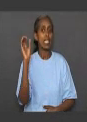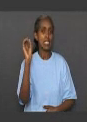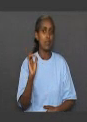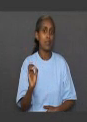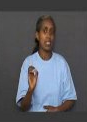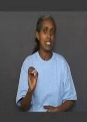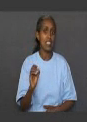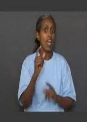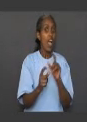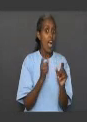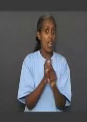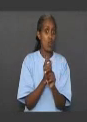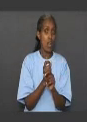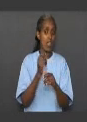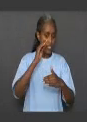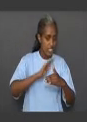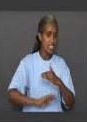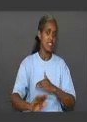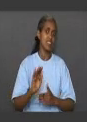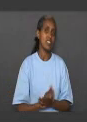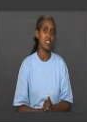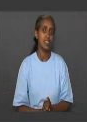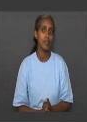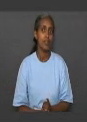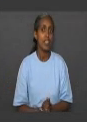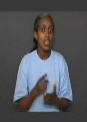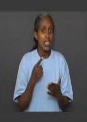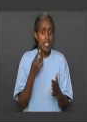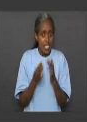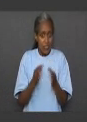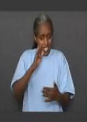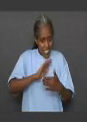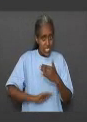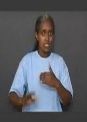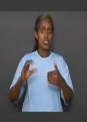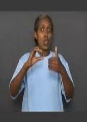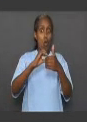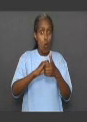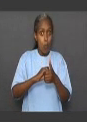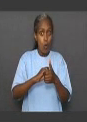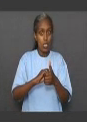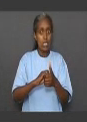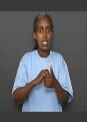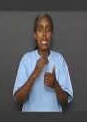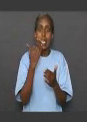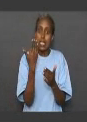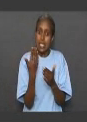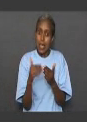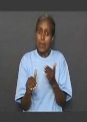100% annual interest. If interest is compounded